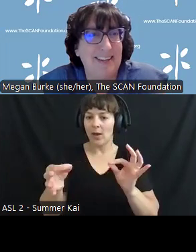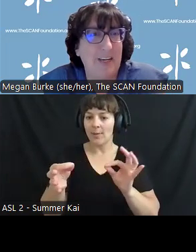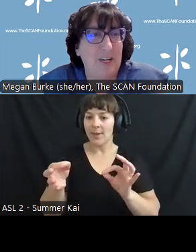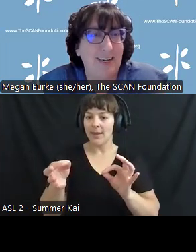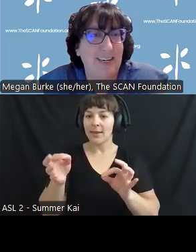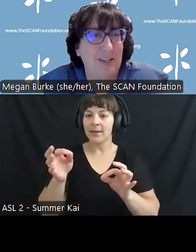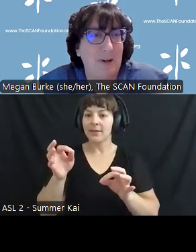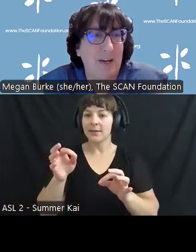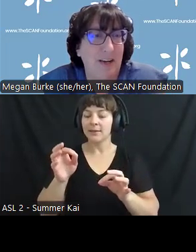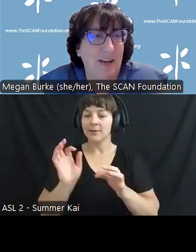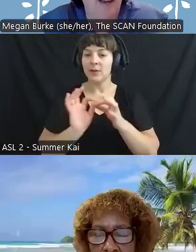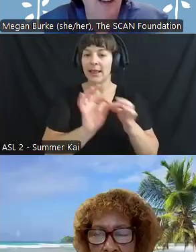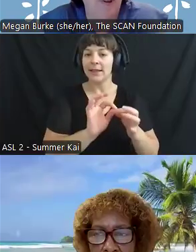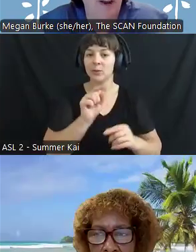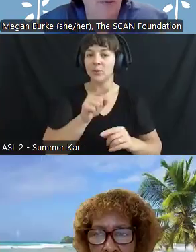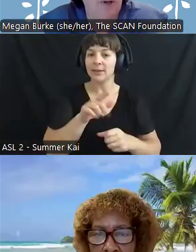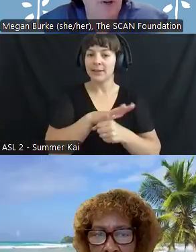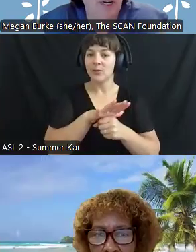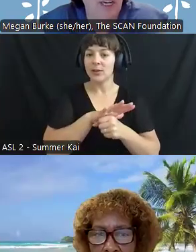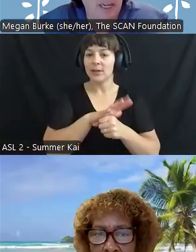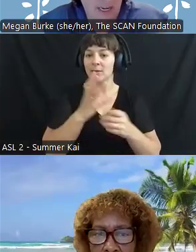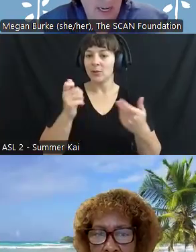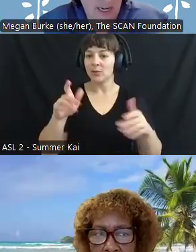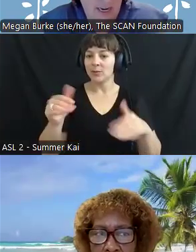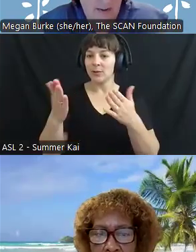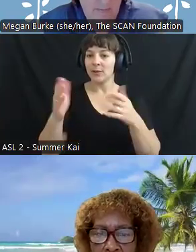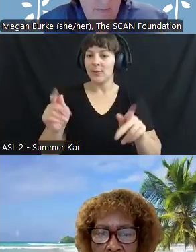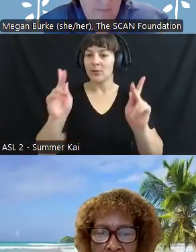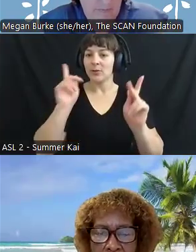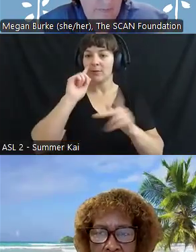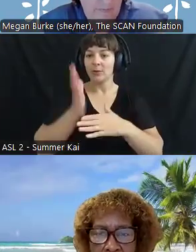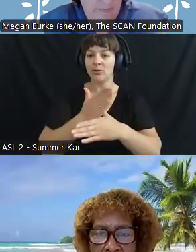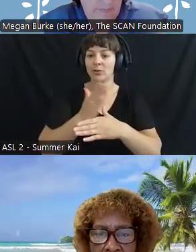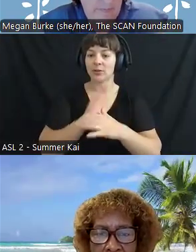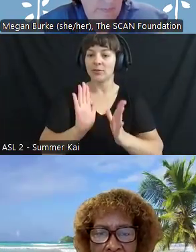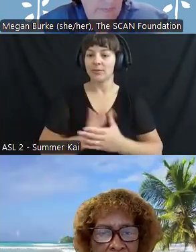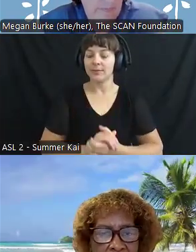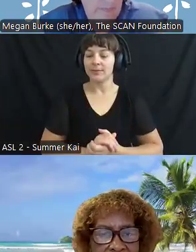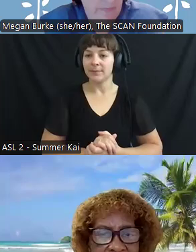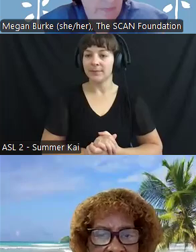onto this section, and just wanted to give you that opportunity.